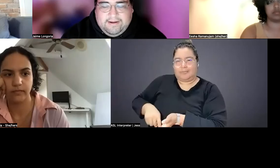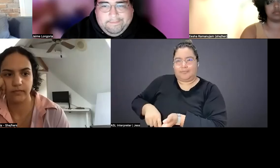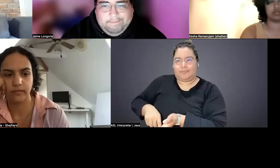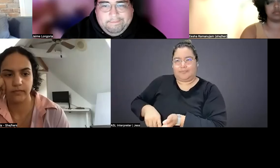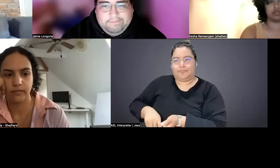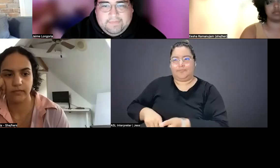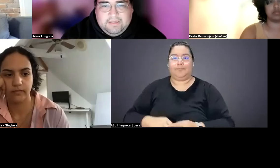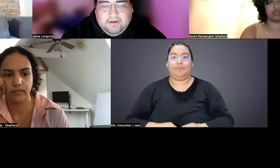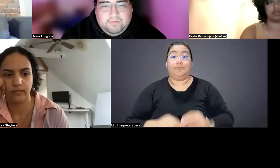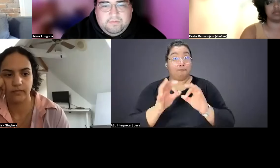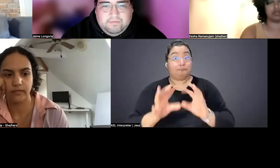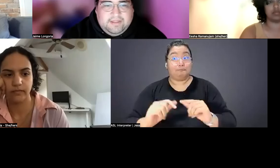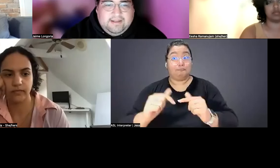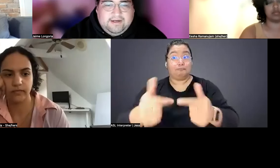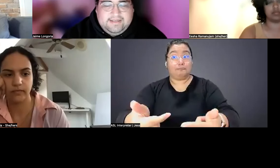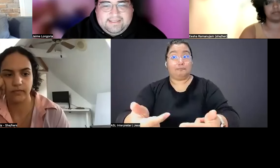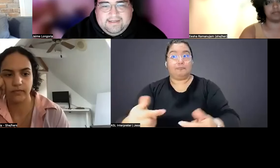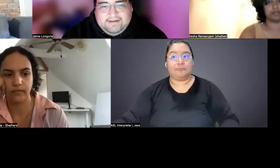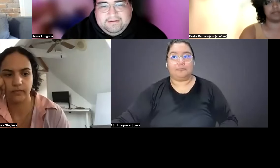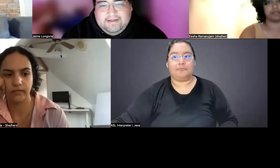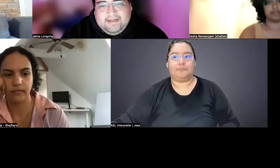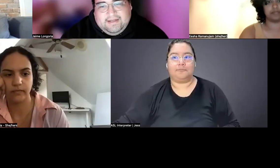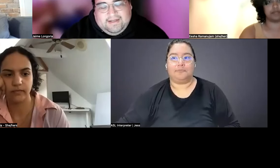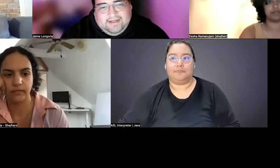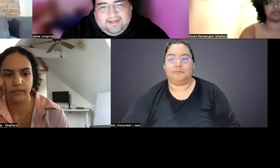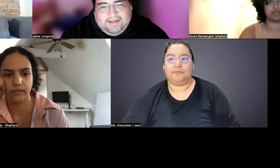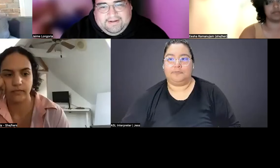that you know, there's